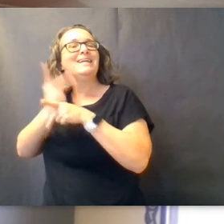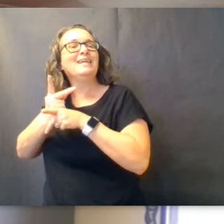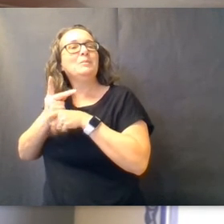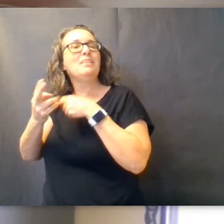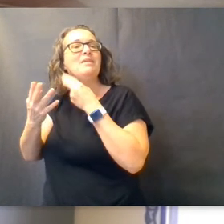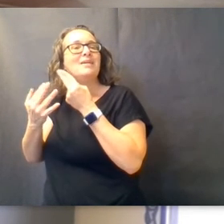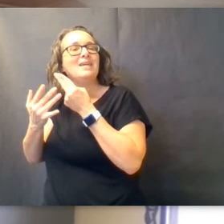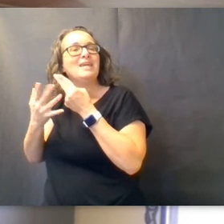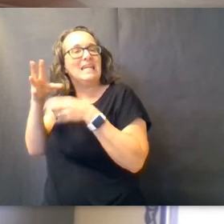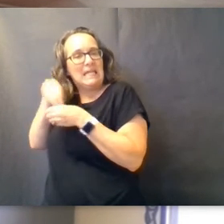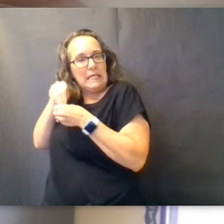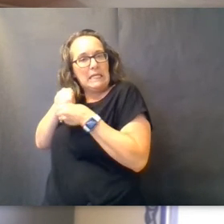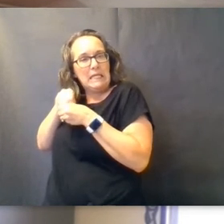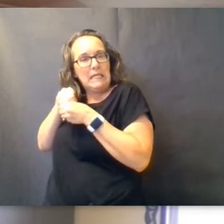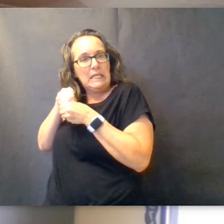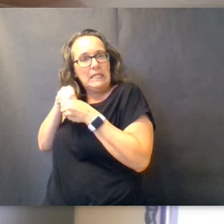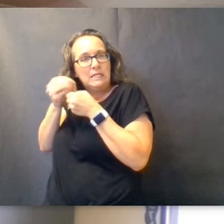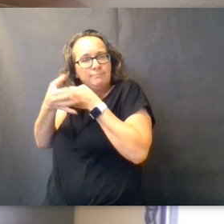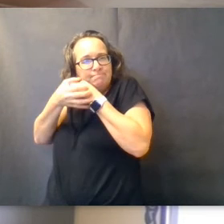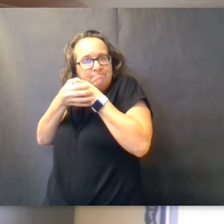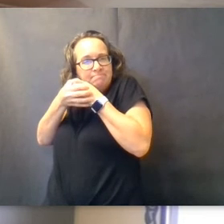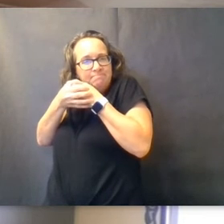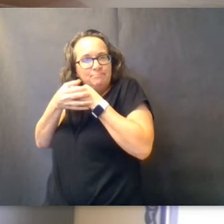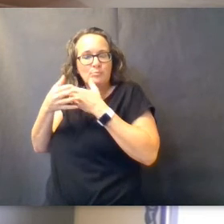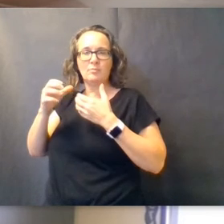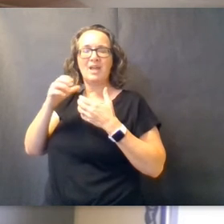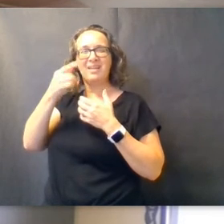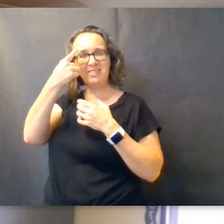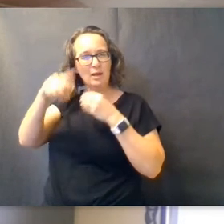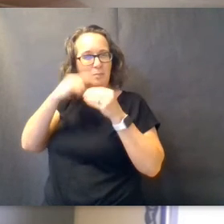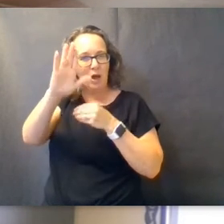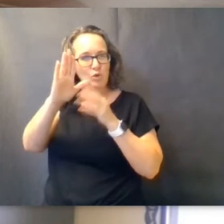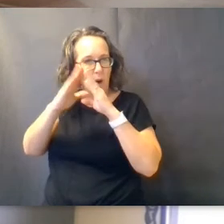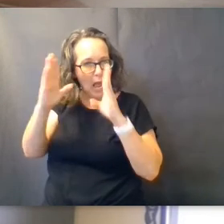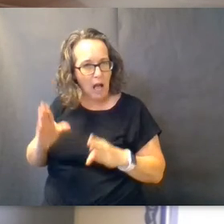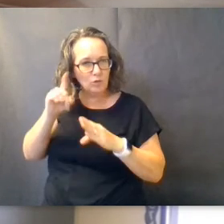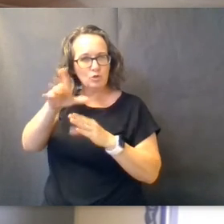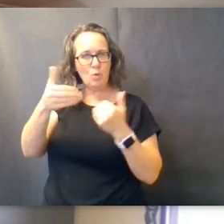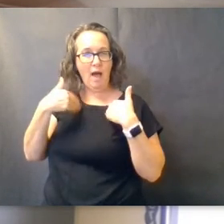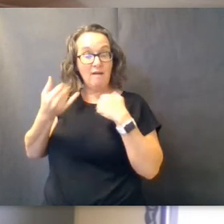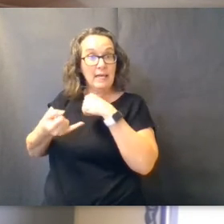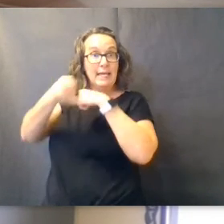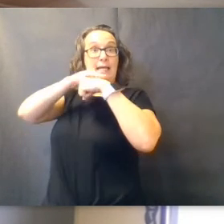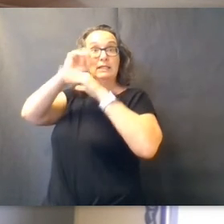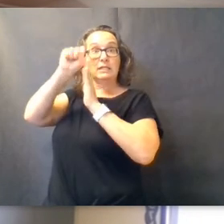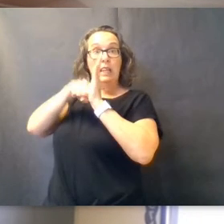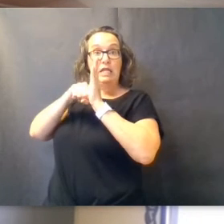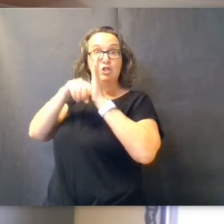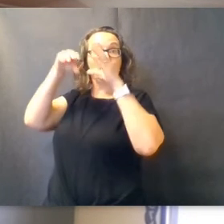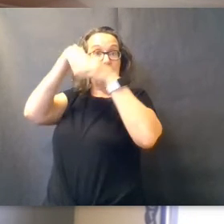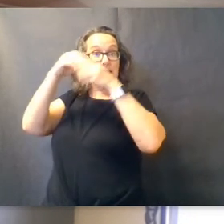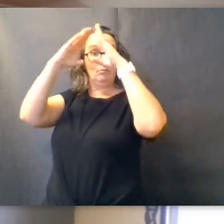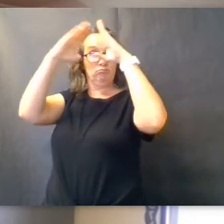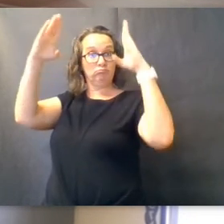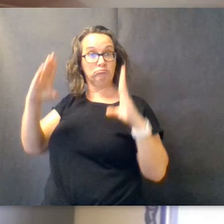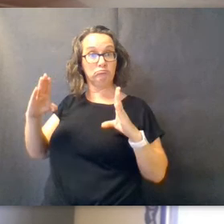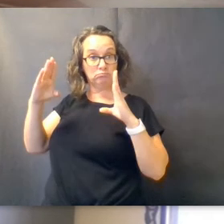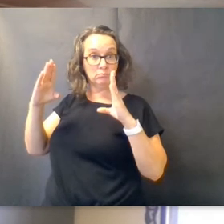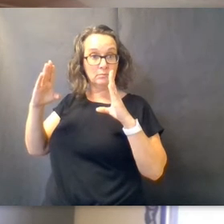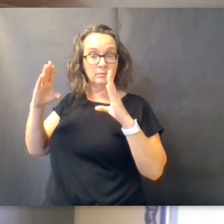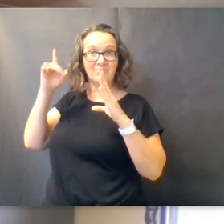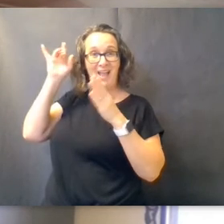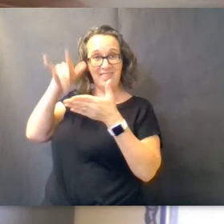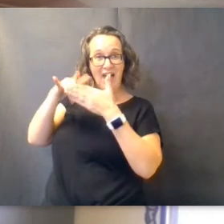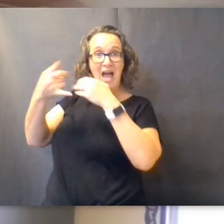inside, and it's not going to move much. Think about your house. You've got insulation in your house, and so that